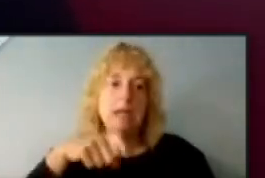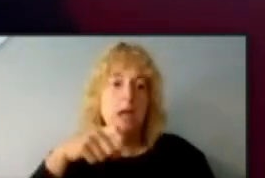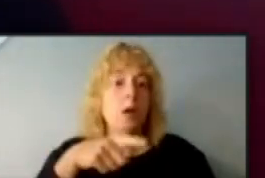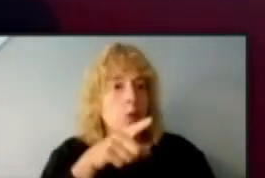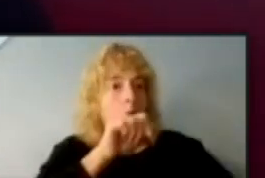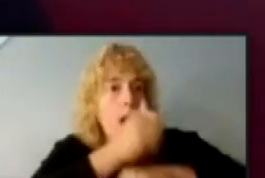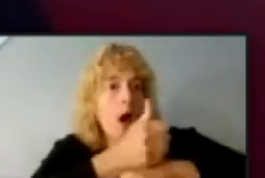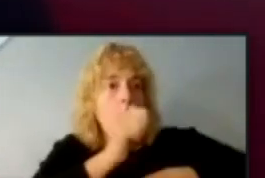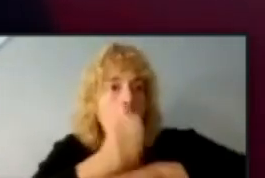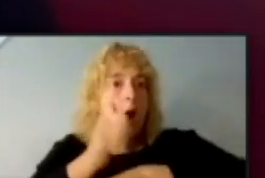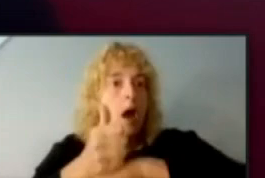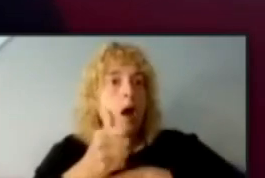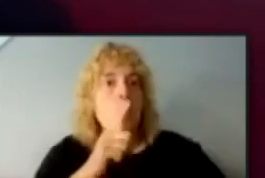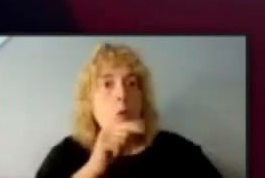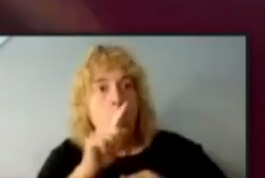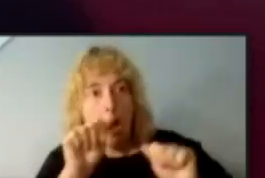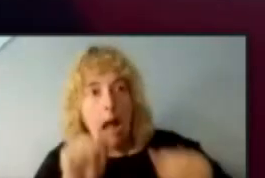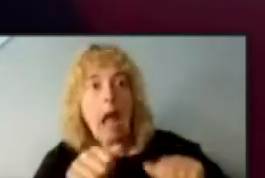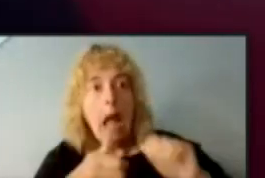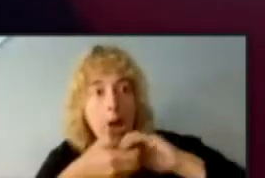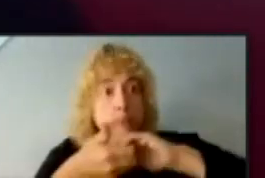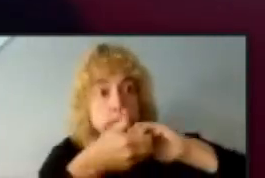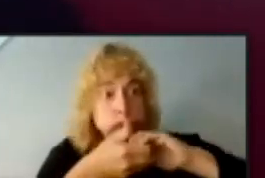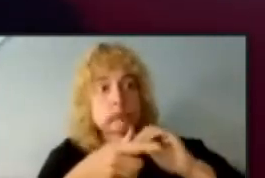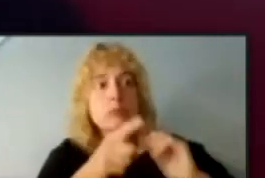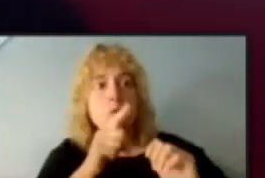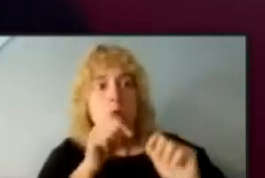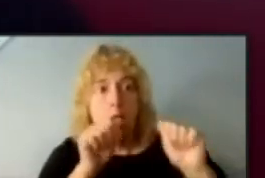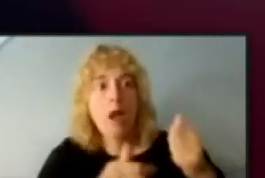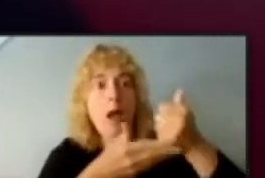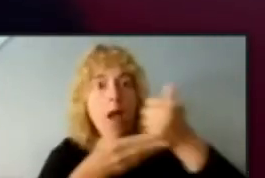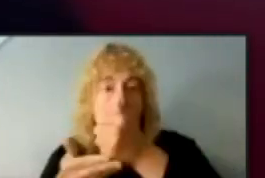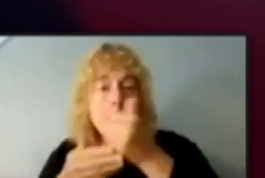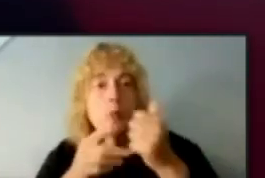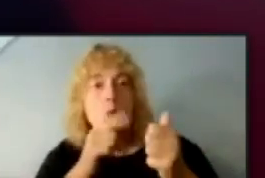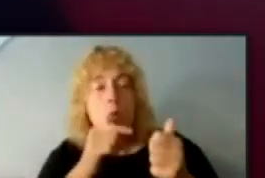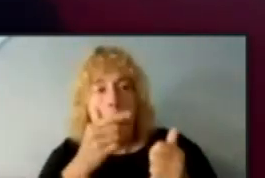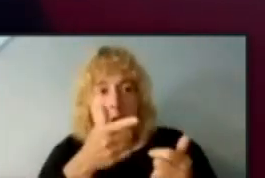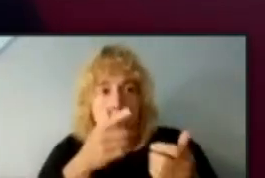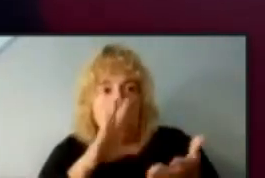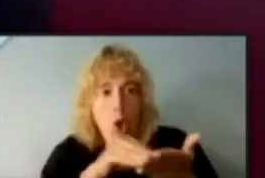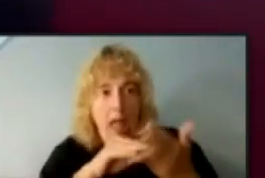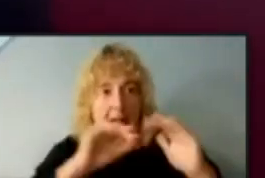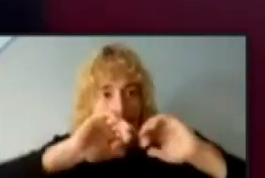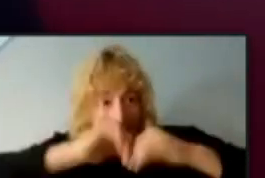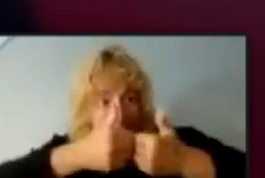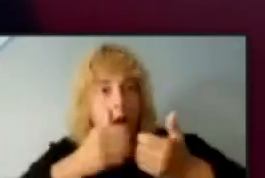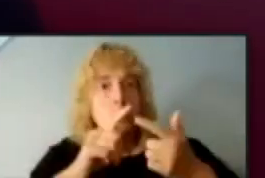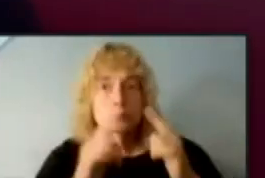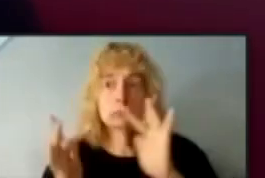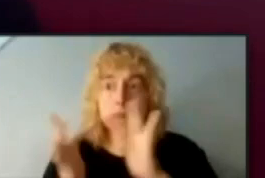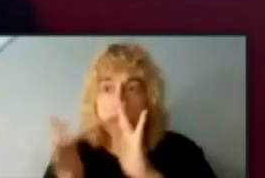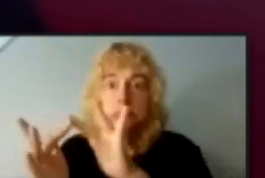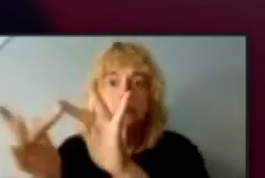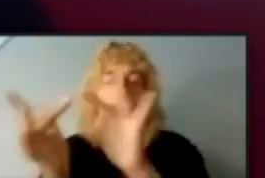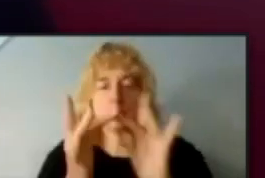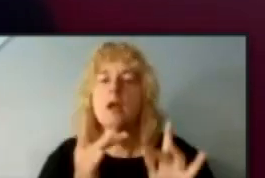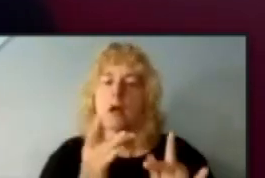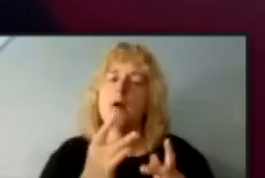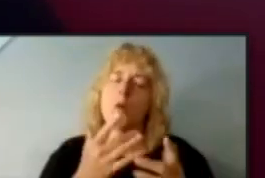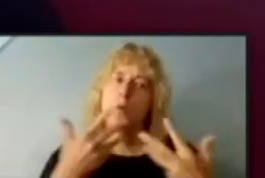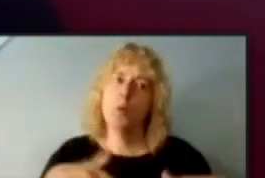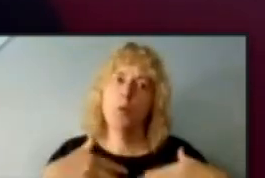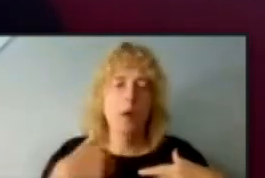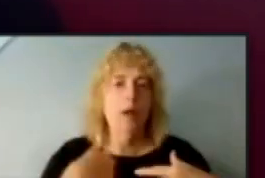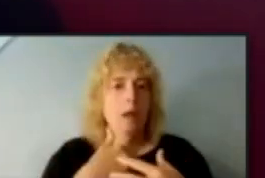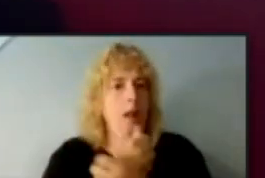more information. And I really mean that, because what you're doing is something that I know many of the programs in our community would love to